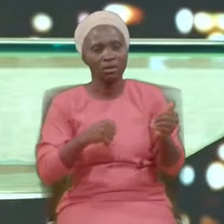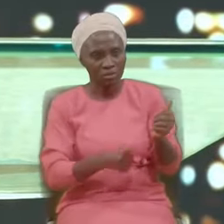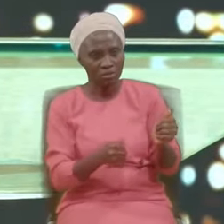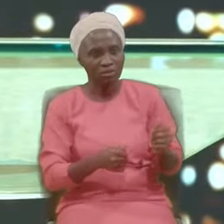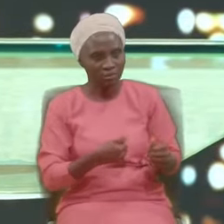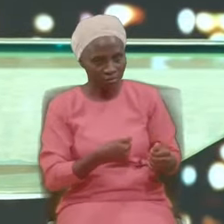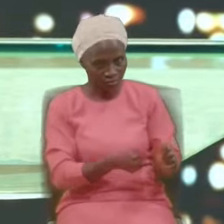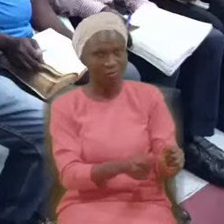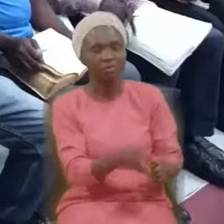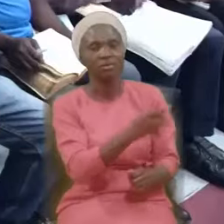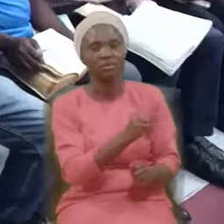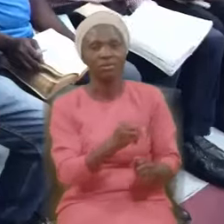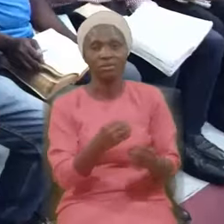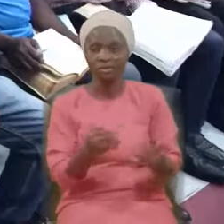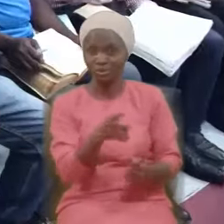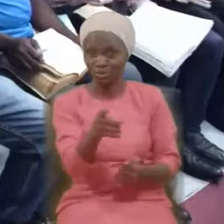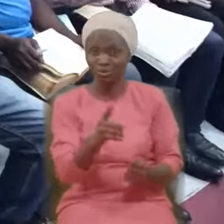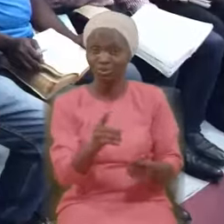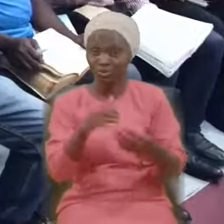Tonight, pursue. Yeah.